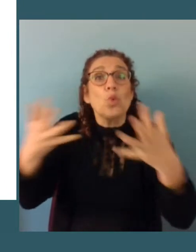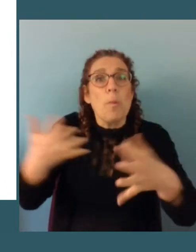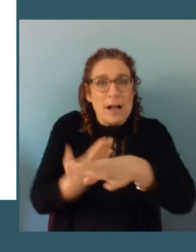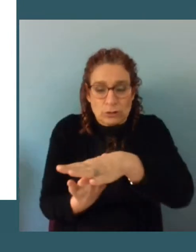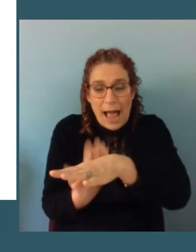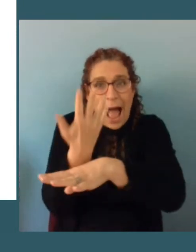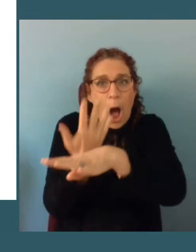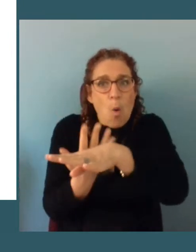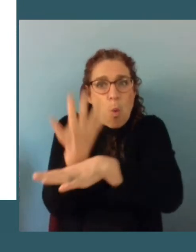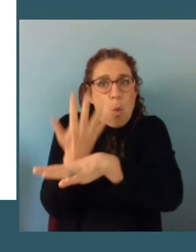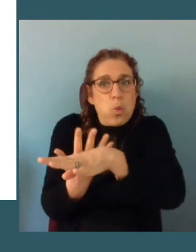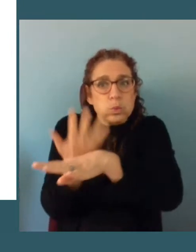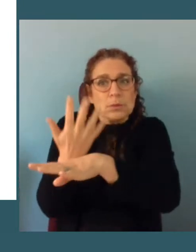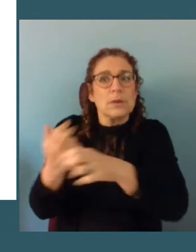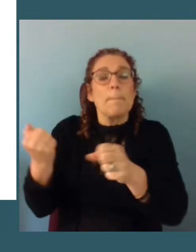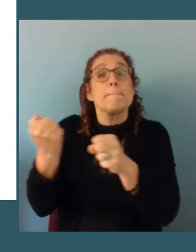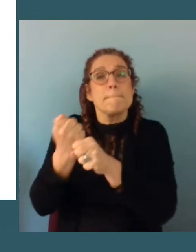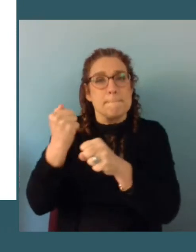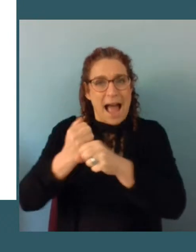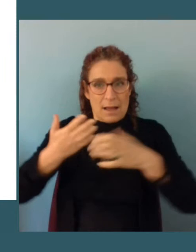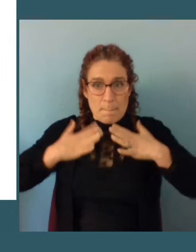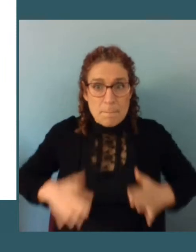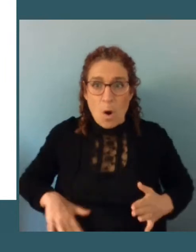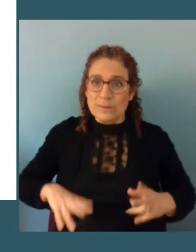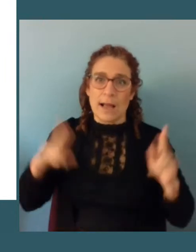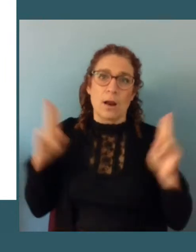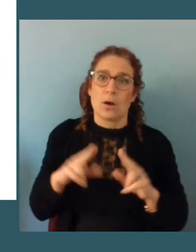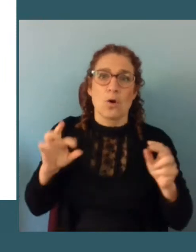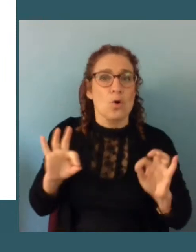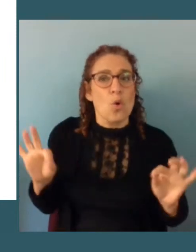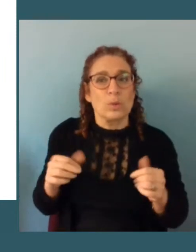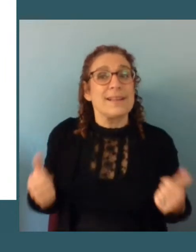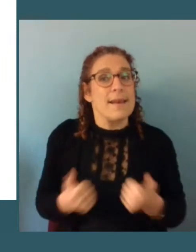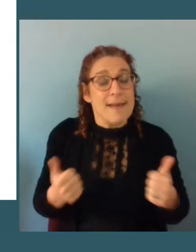of dryness and eczema presentation.